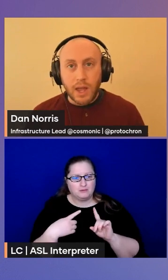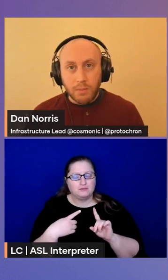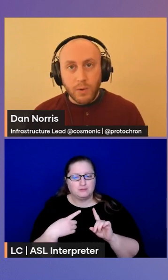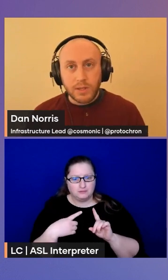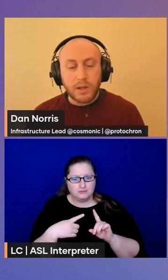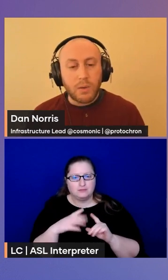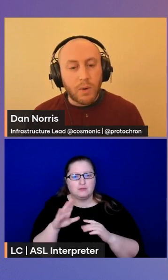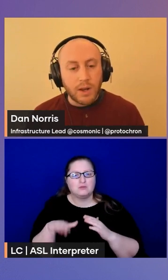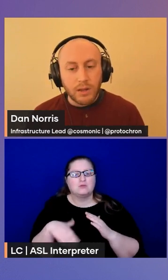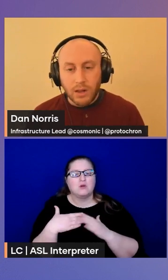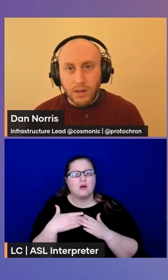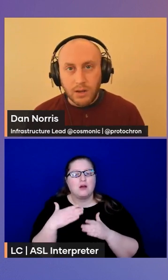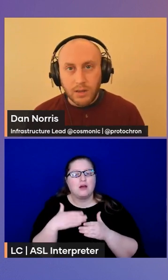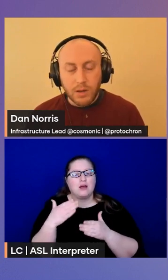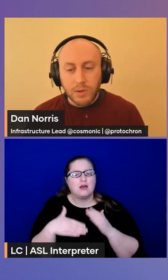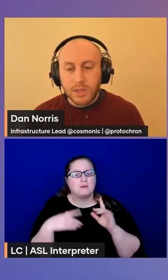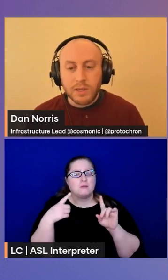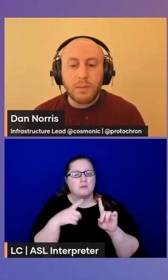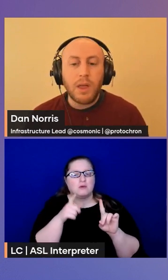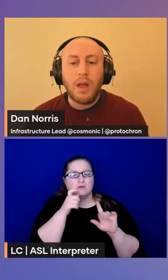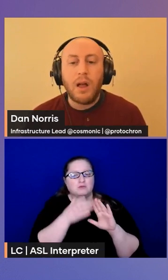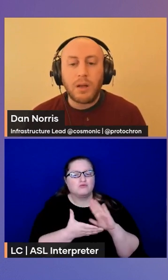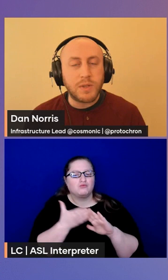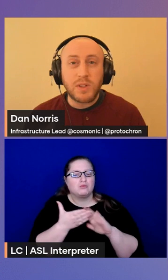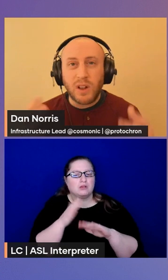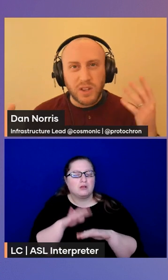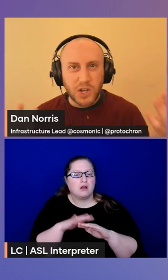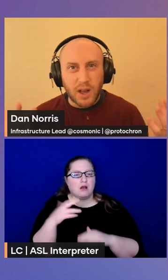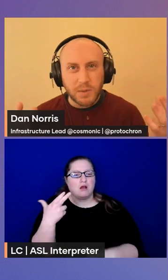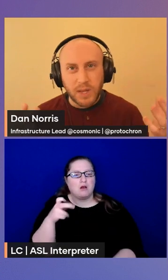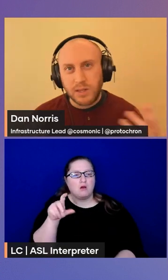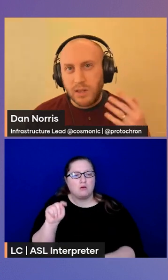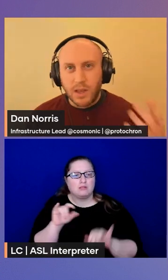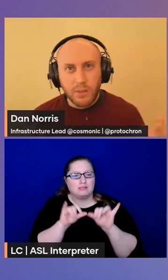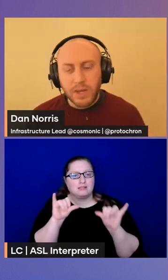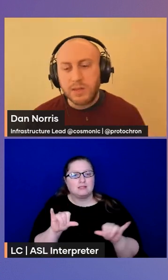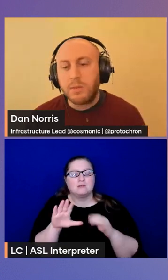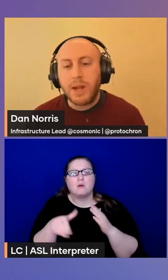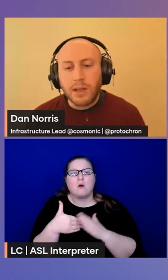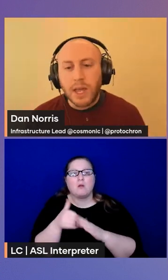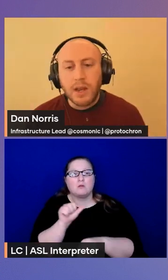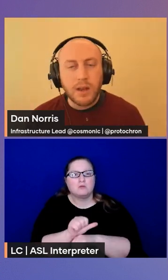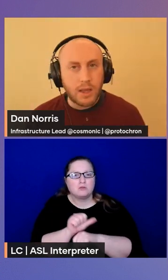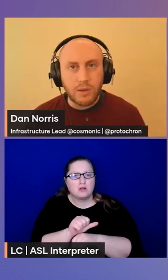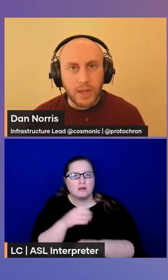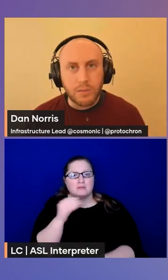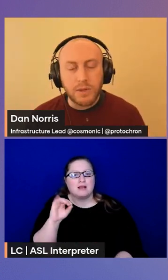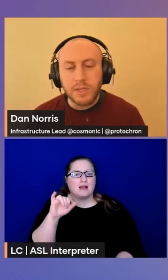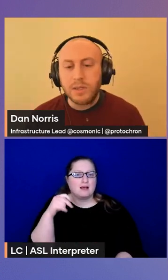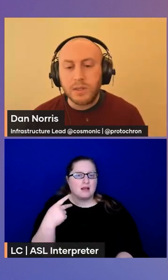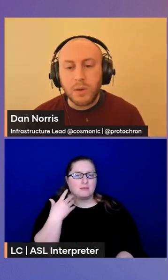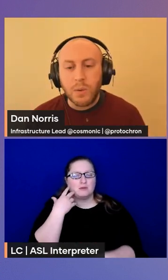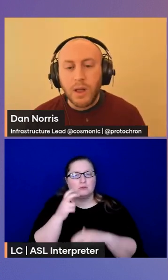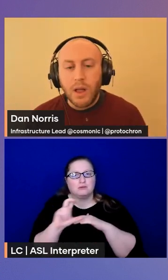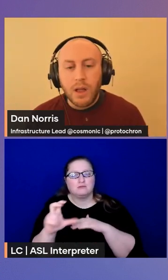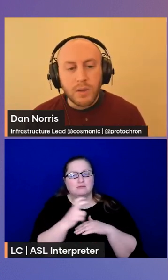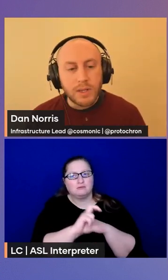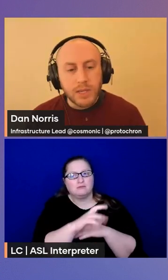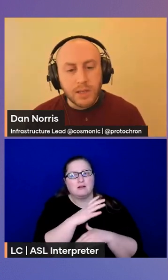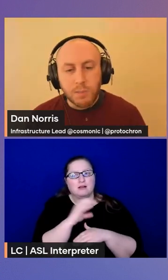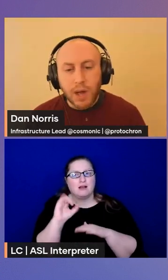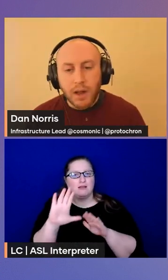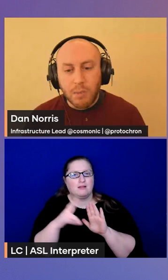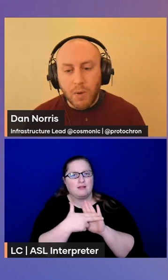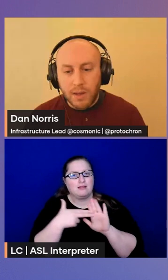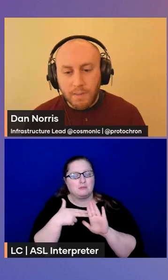the endpoints that are running on the host system. So these are all the jobs basically in the IPs that have been allocated and their labels. So you can